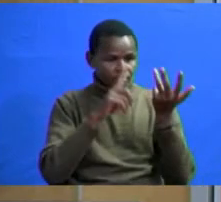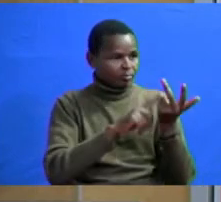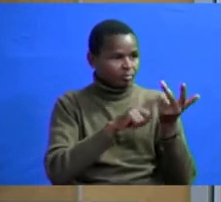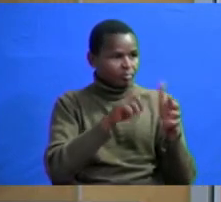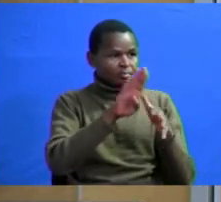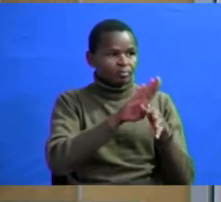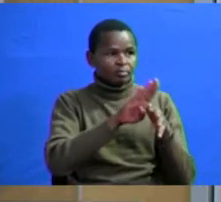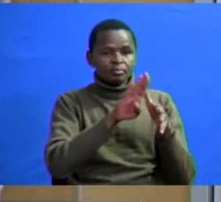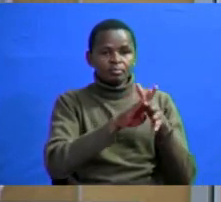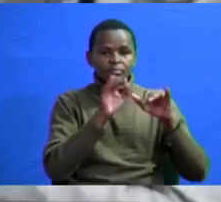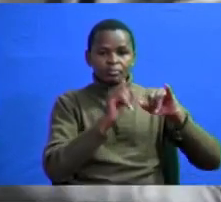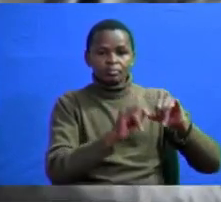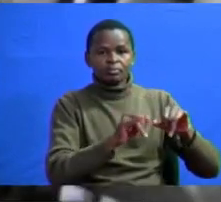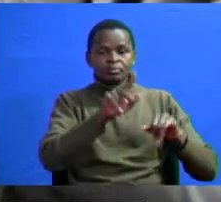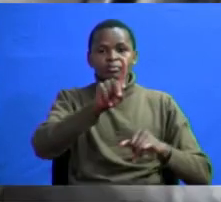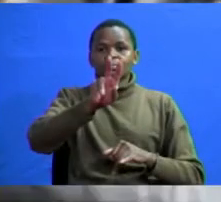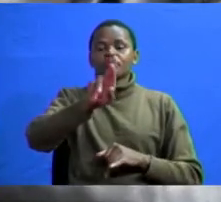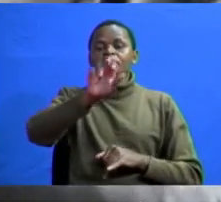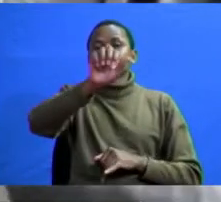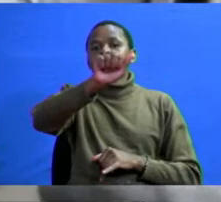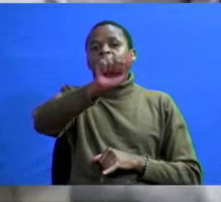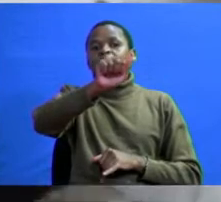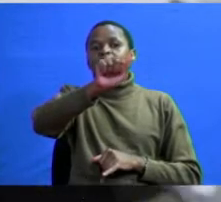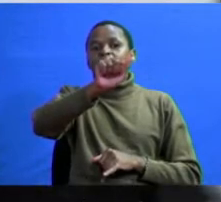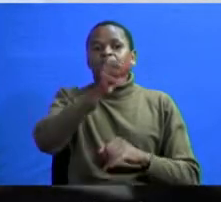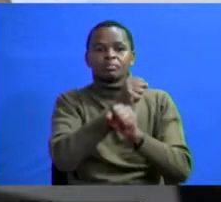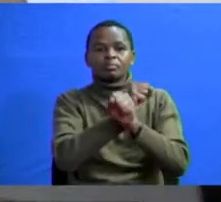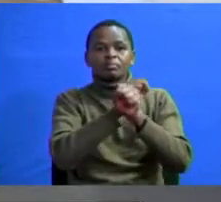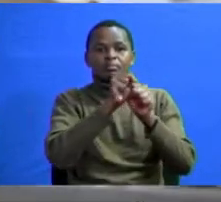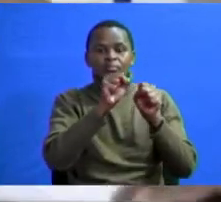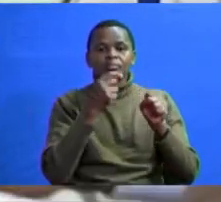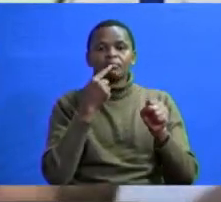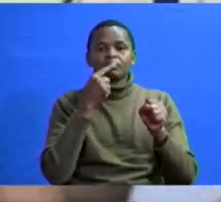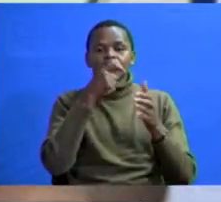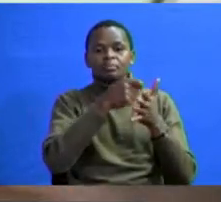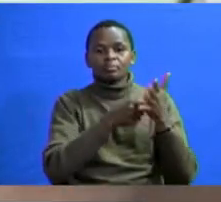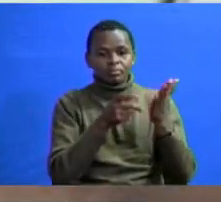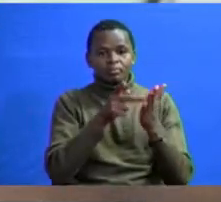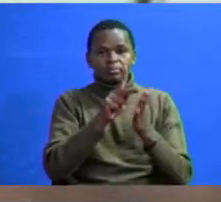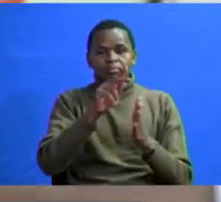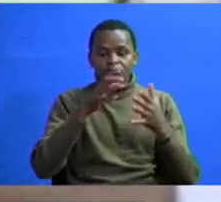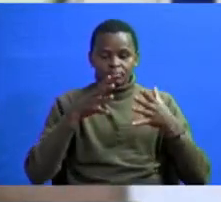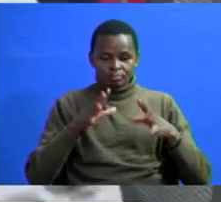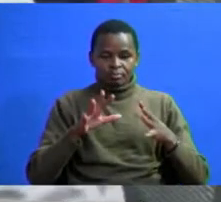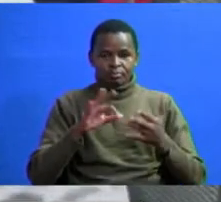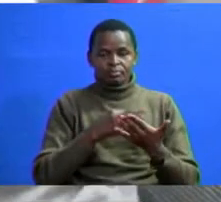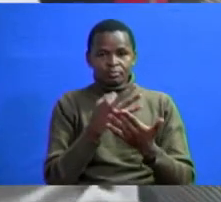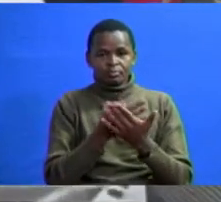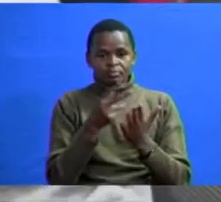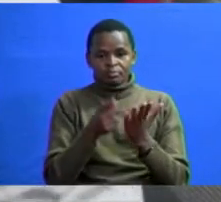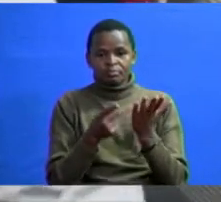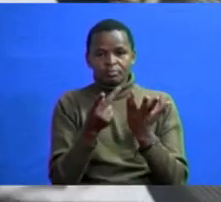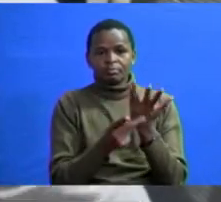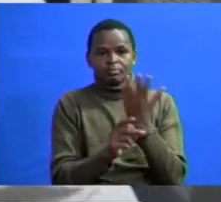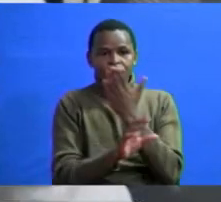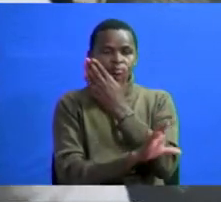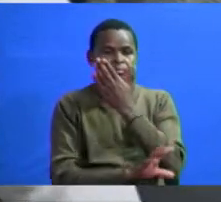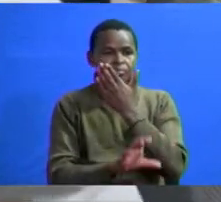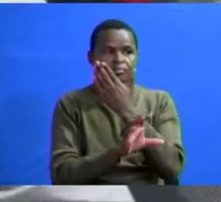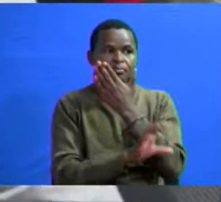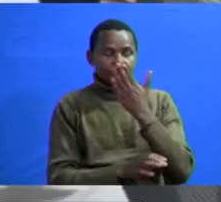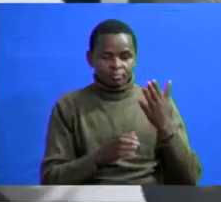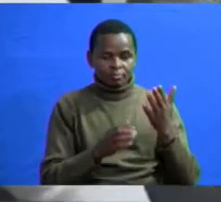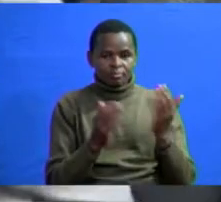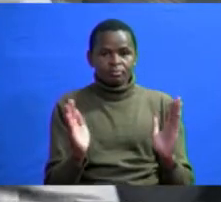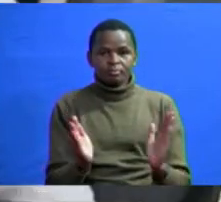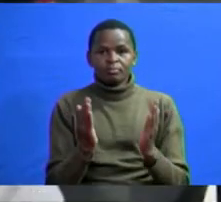staff will remain in KRA. The head of state said taxes paid by citizens finance projects in the country. He